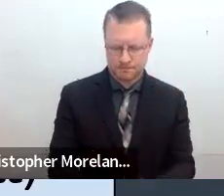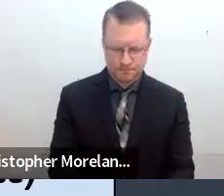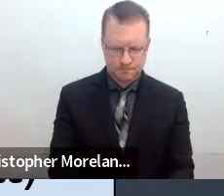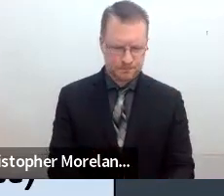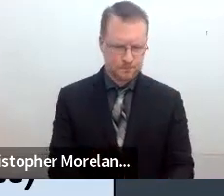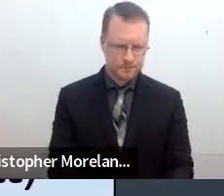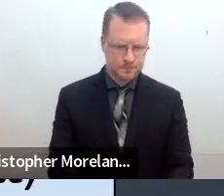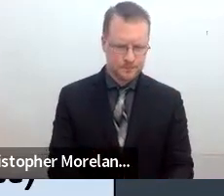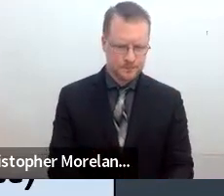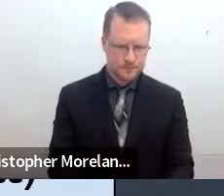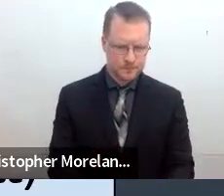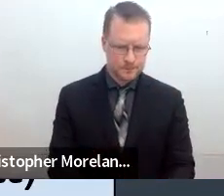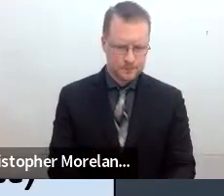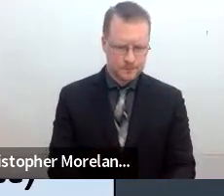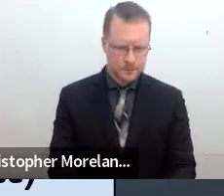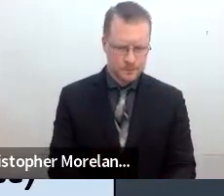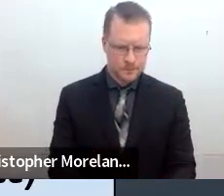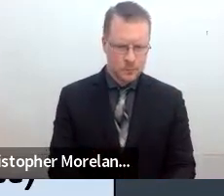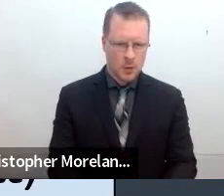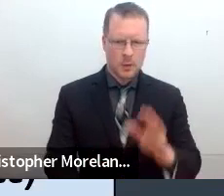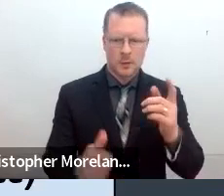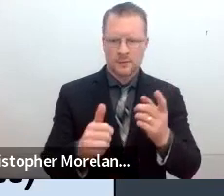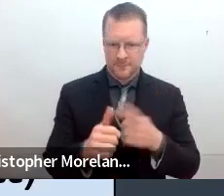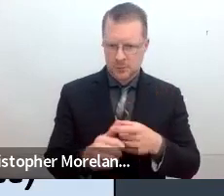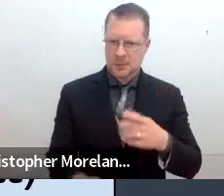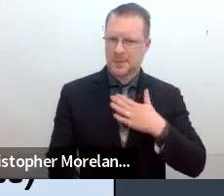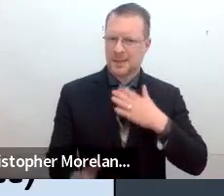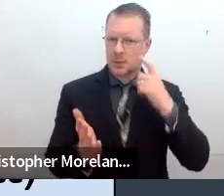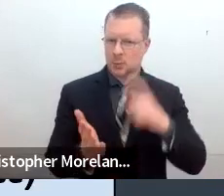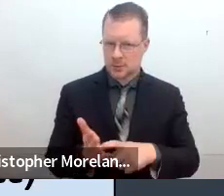I'd like to point out a few items here.